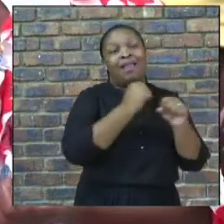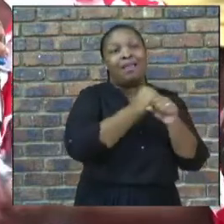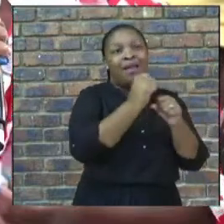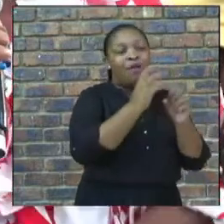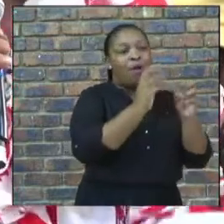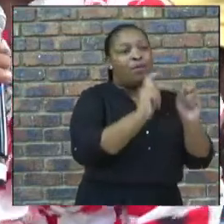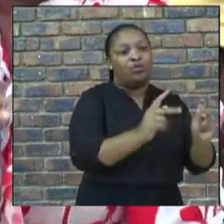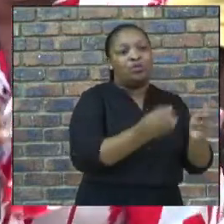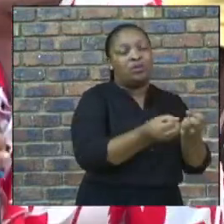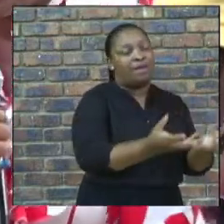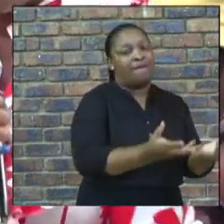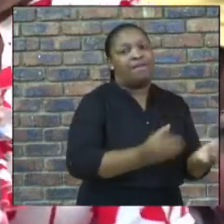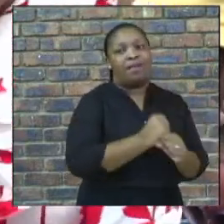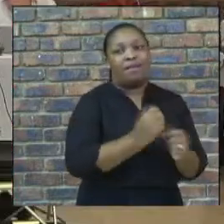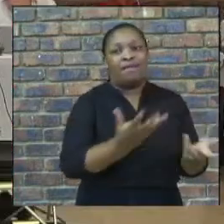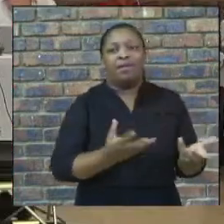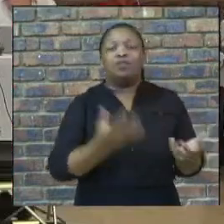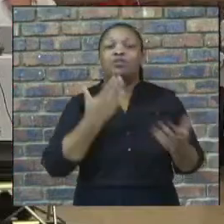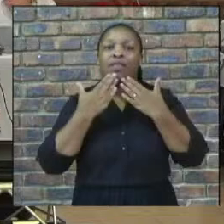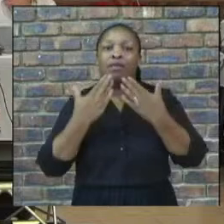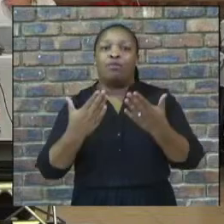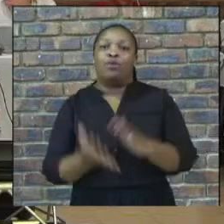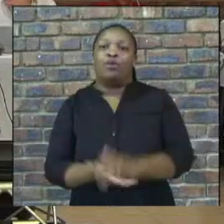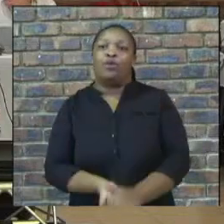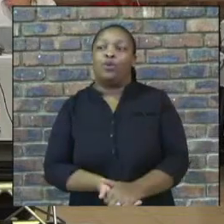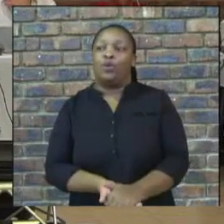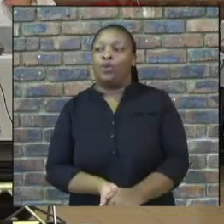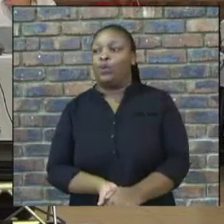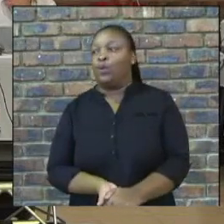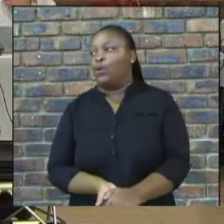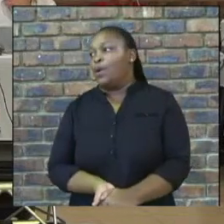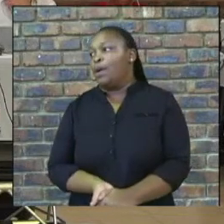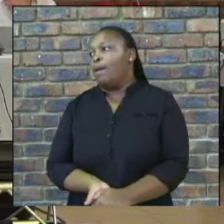ra kopa ke a leboga.